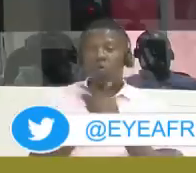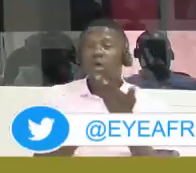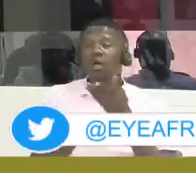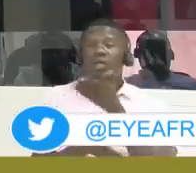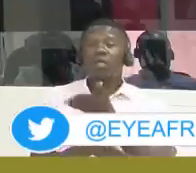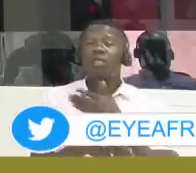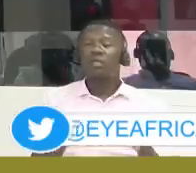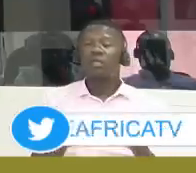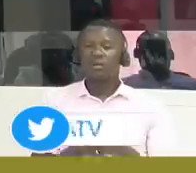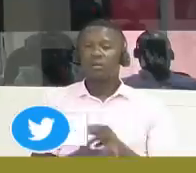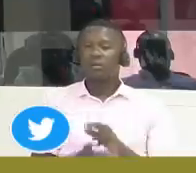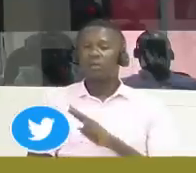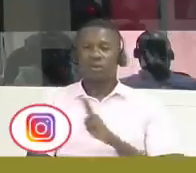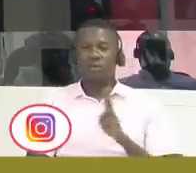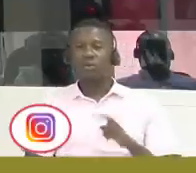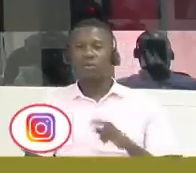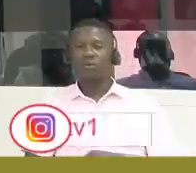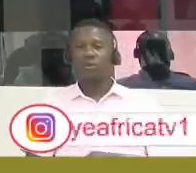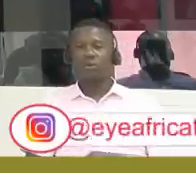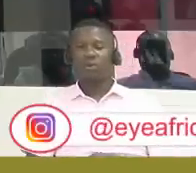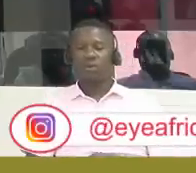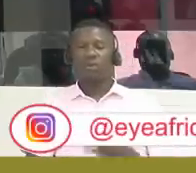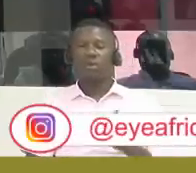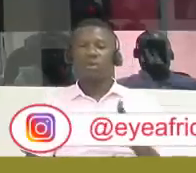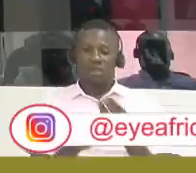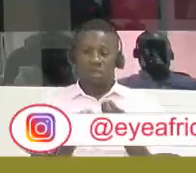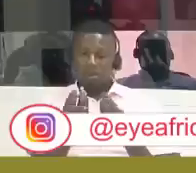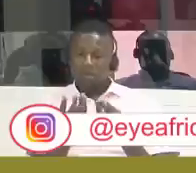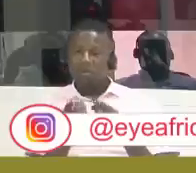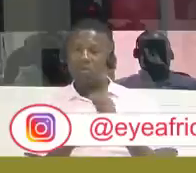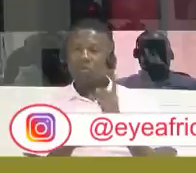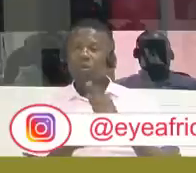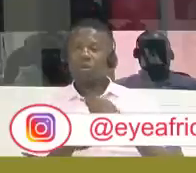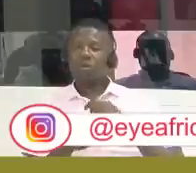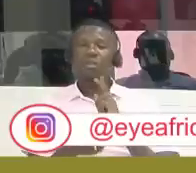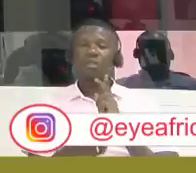Then around 2, a lady came who was